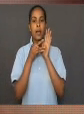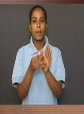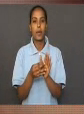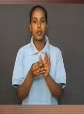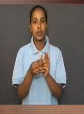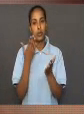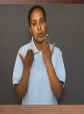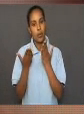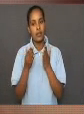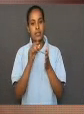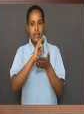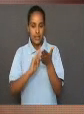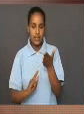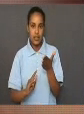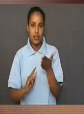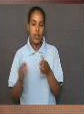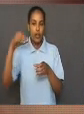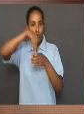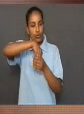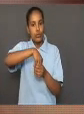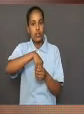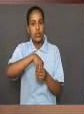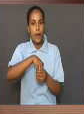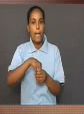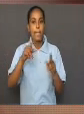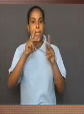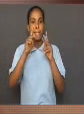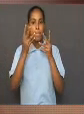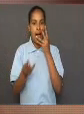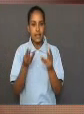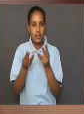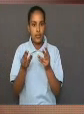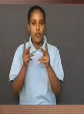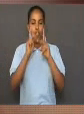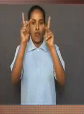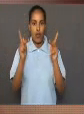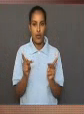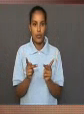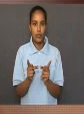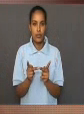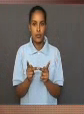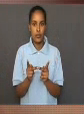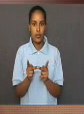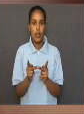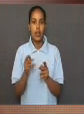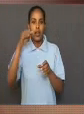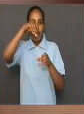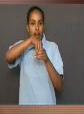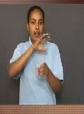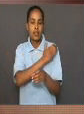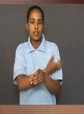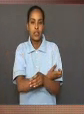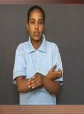Examples that you might have listed include mass, volume, internal